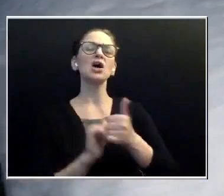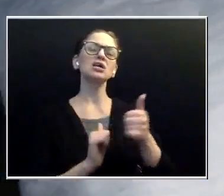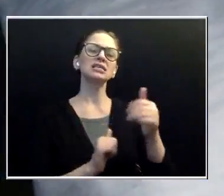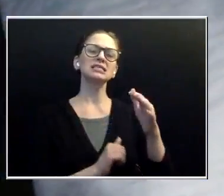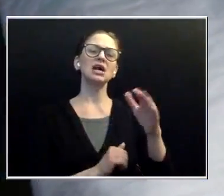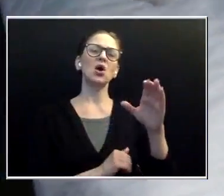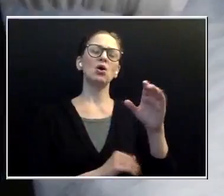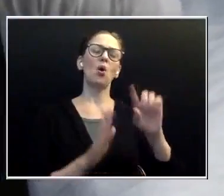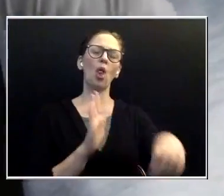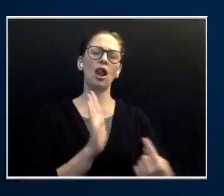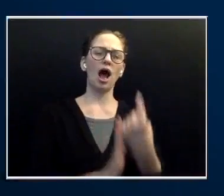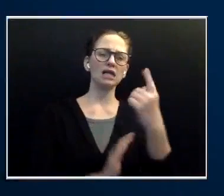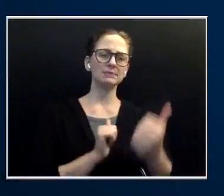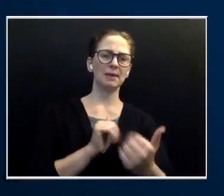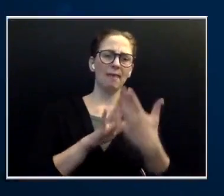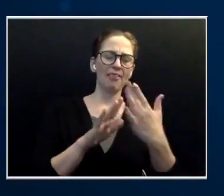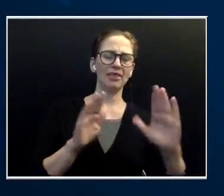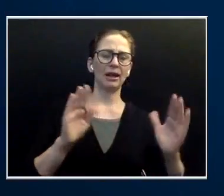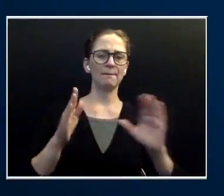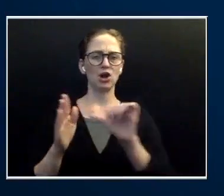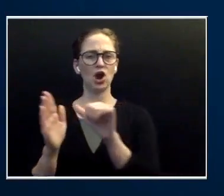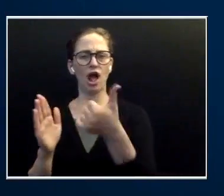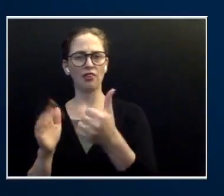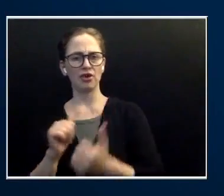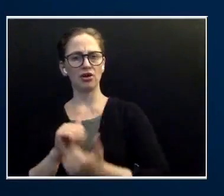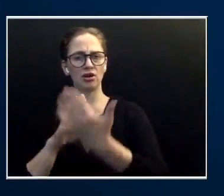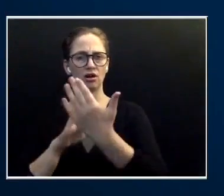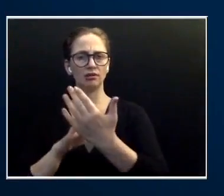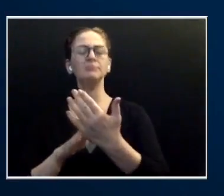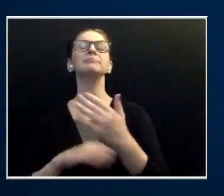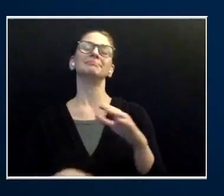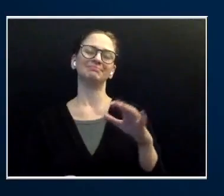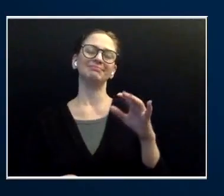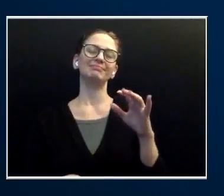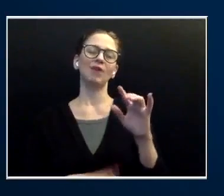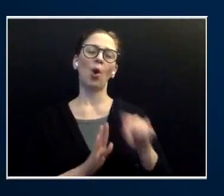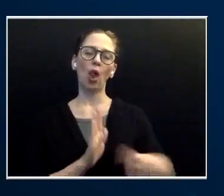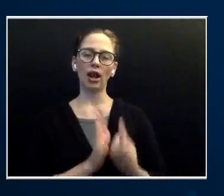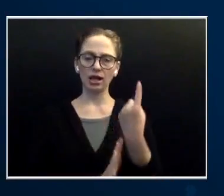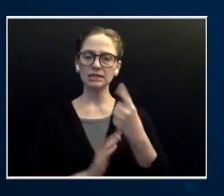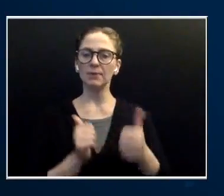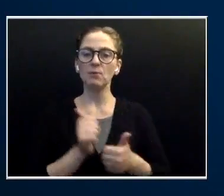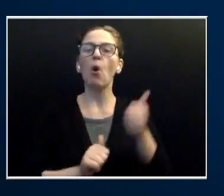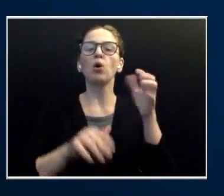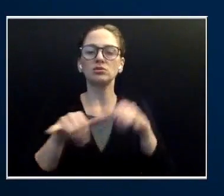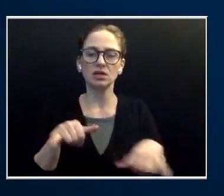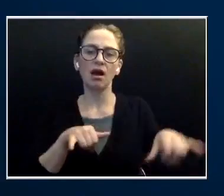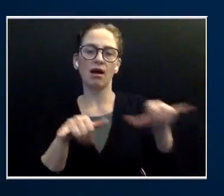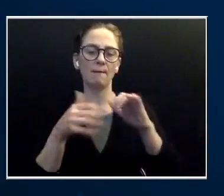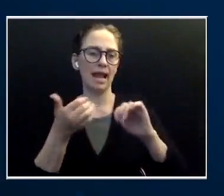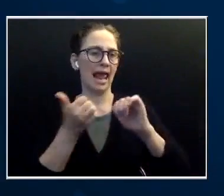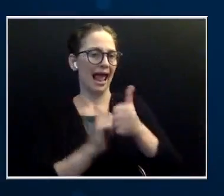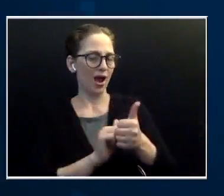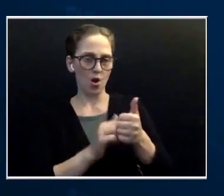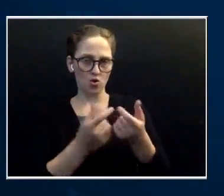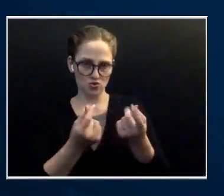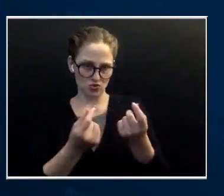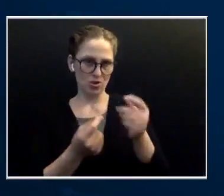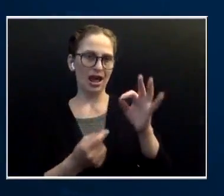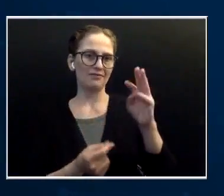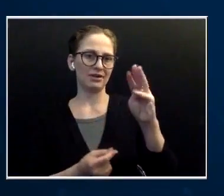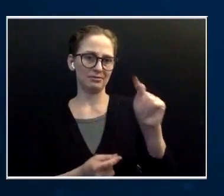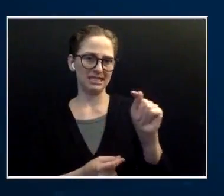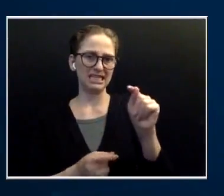question as well. So colonoscopy is the most commonly used procedure for the fecal transplant. So this is actually easy. It's very similar to the screening